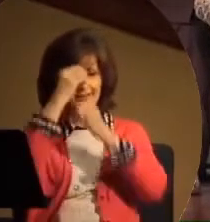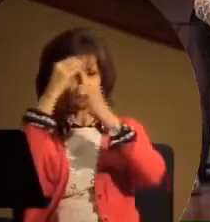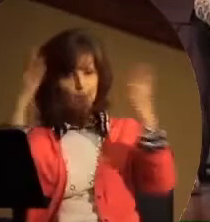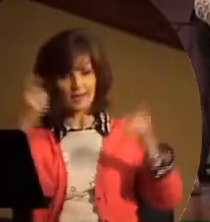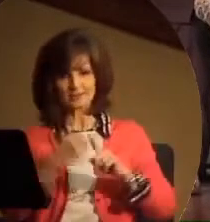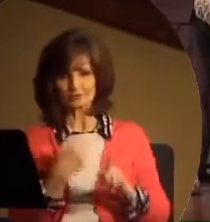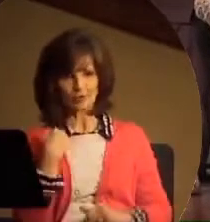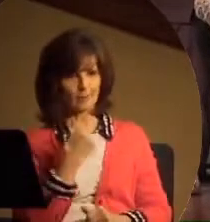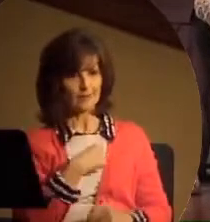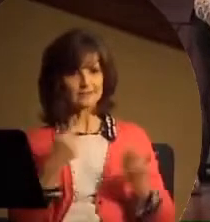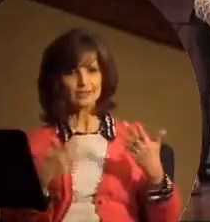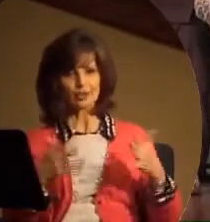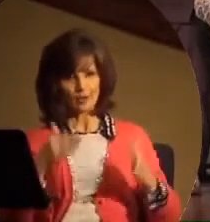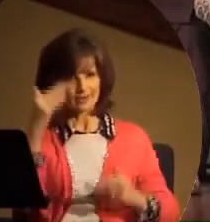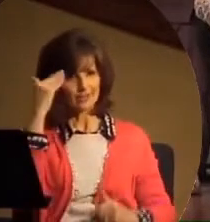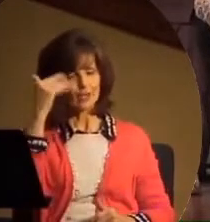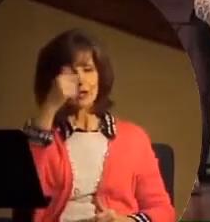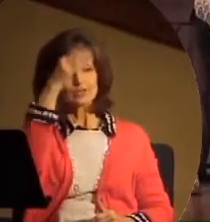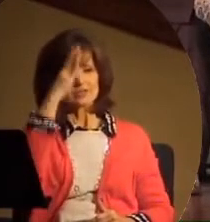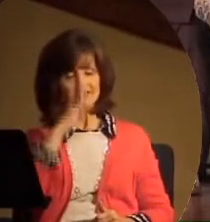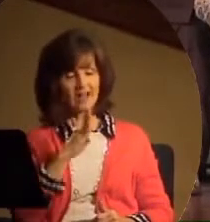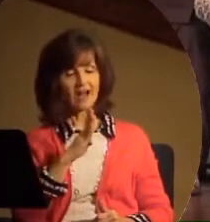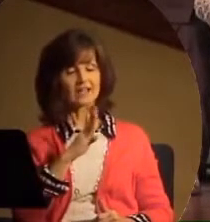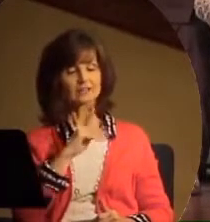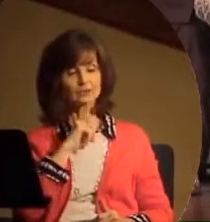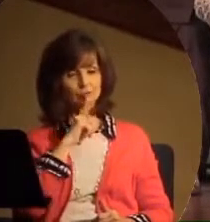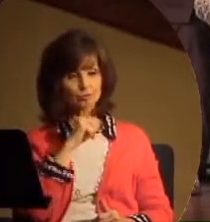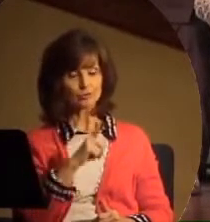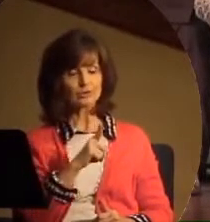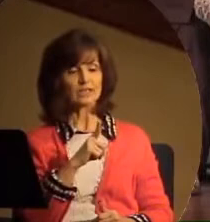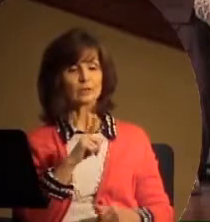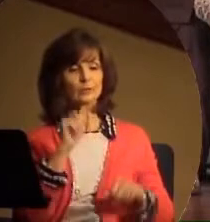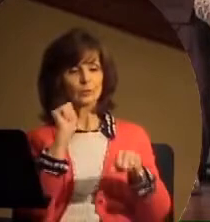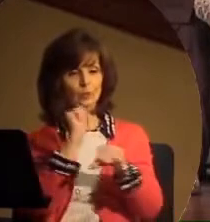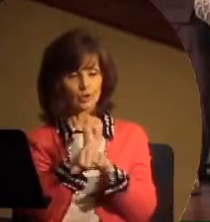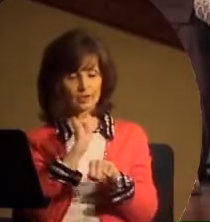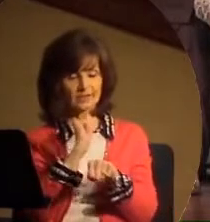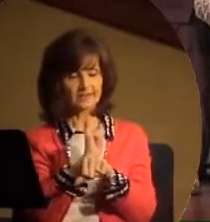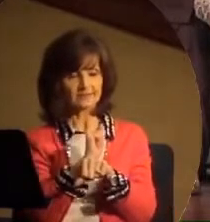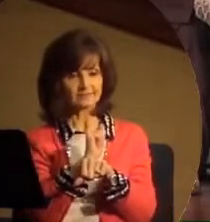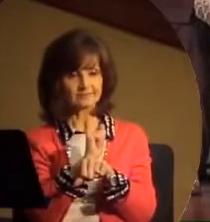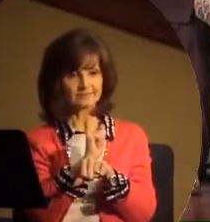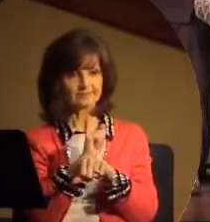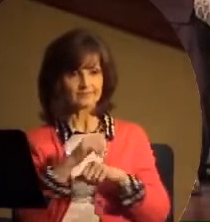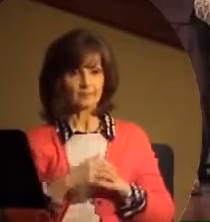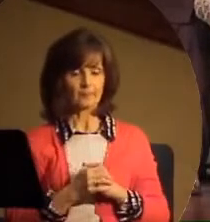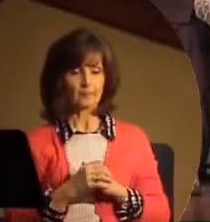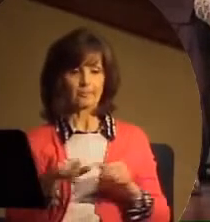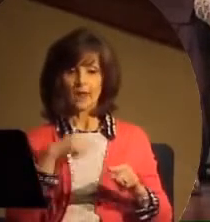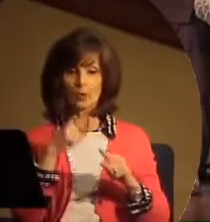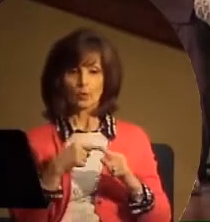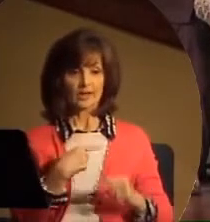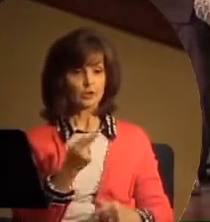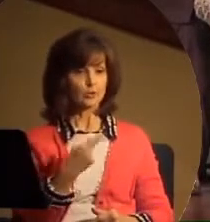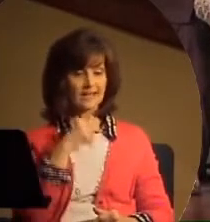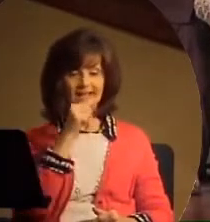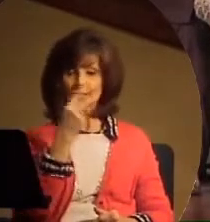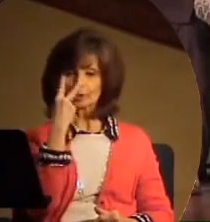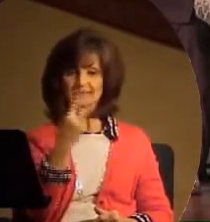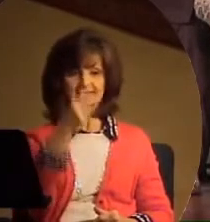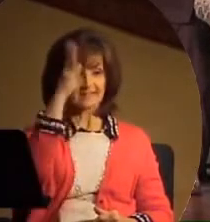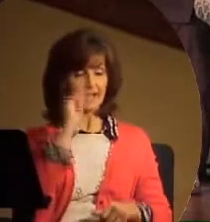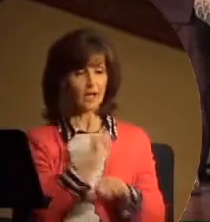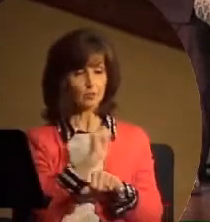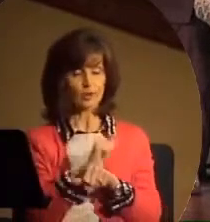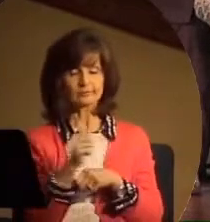knows, and God is at work. Even when you and I don't see Him, God